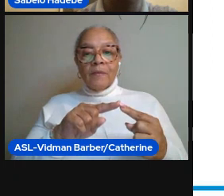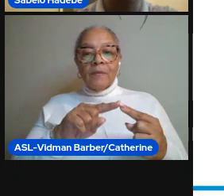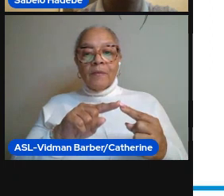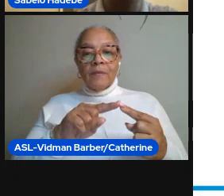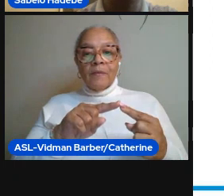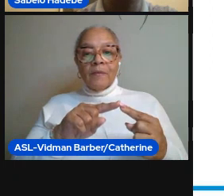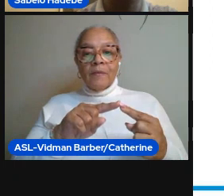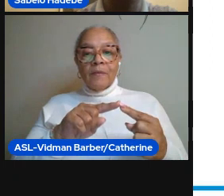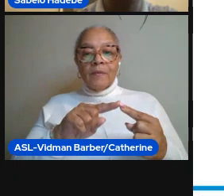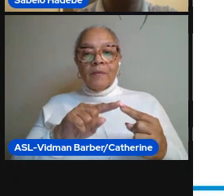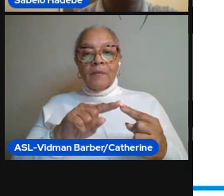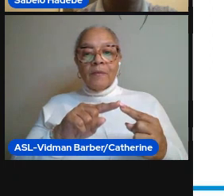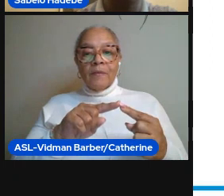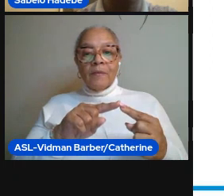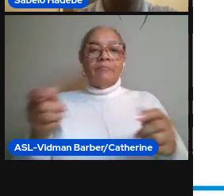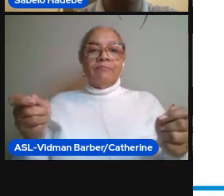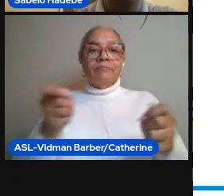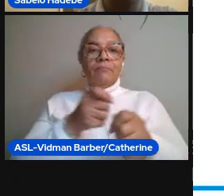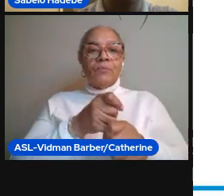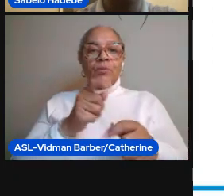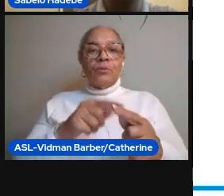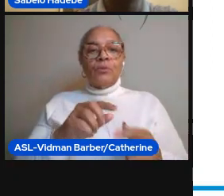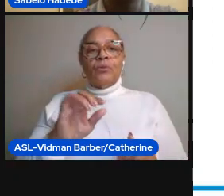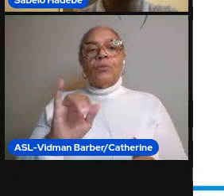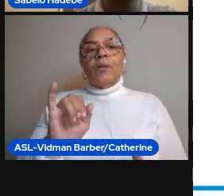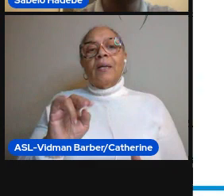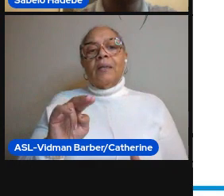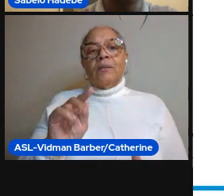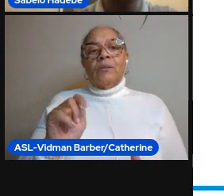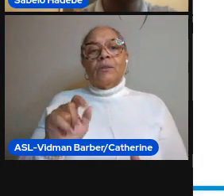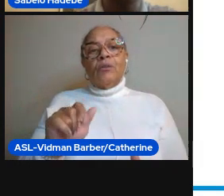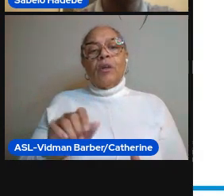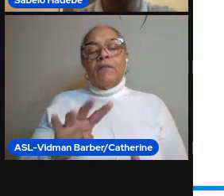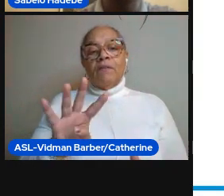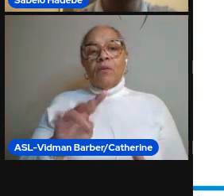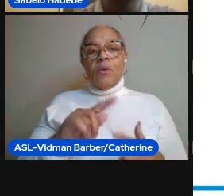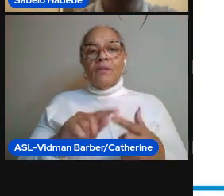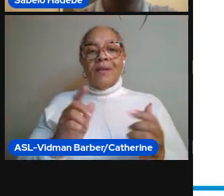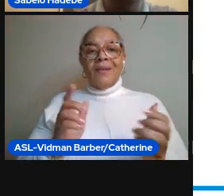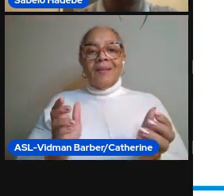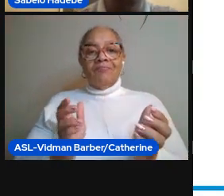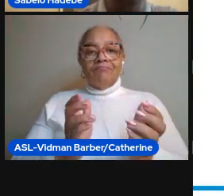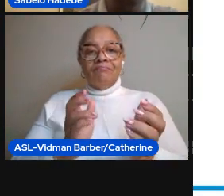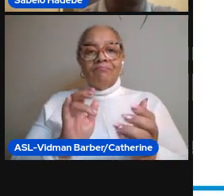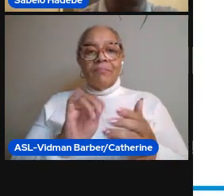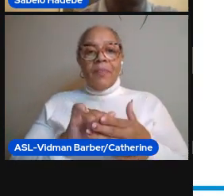So it seems that it's mostly interleukin-4 that's driving this. IL-13 does, but I think it's